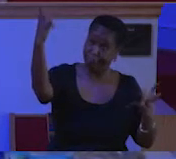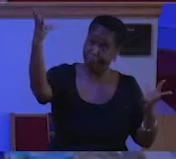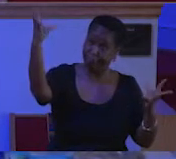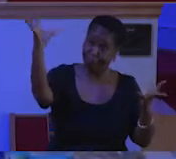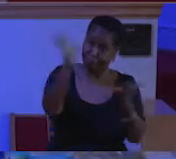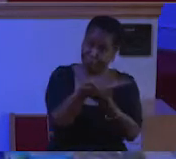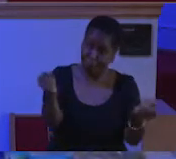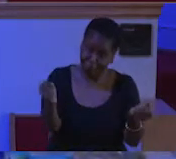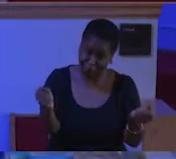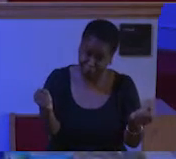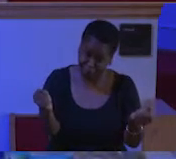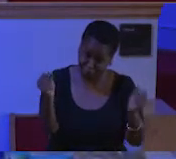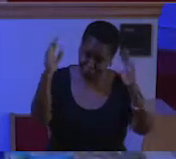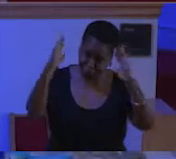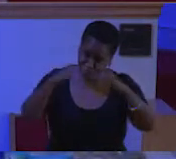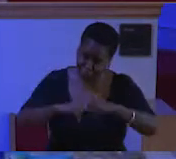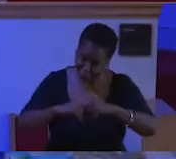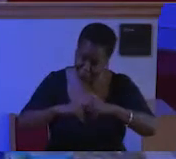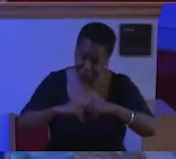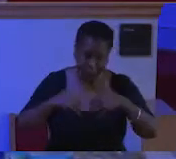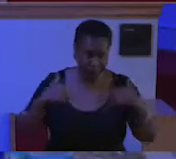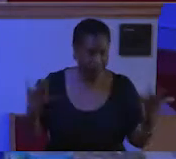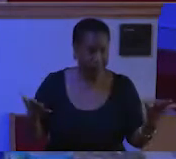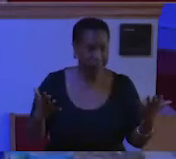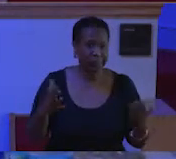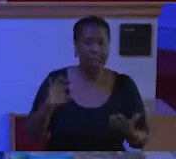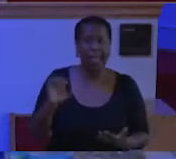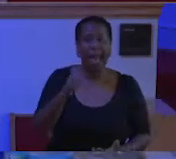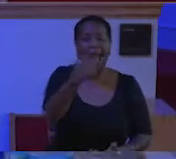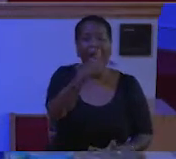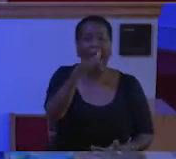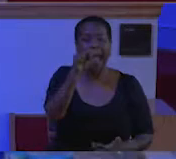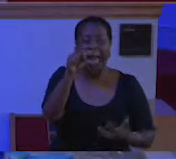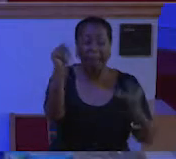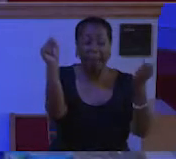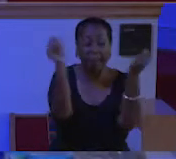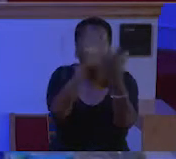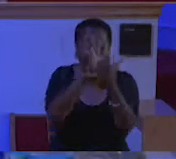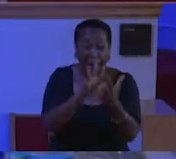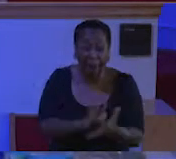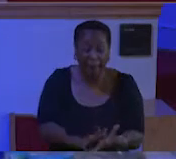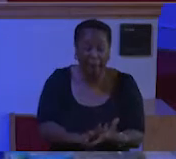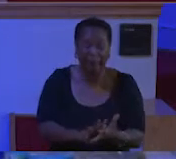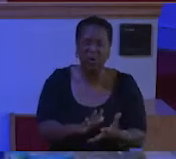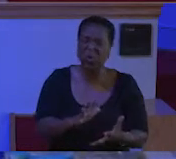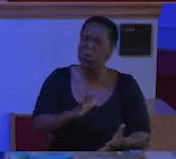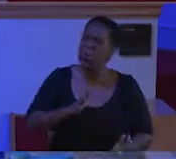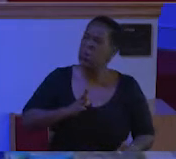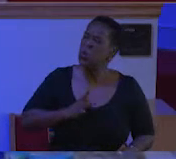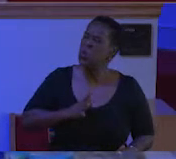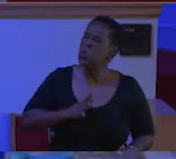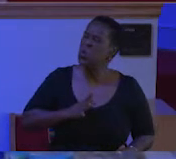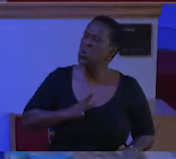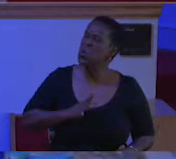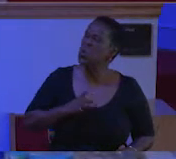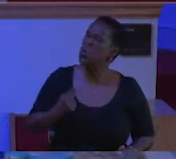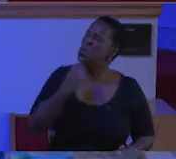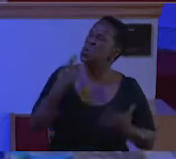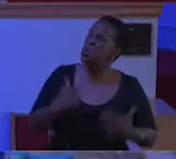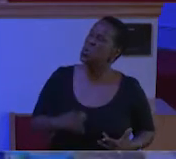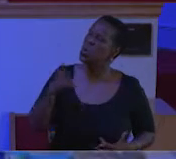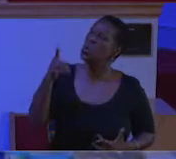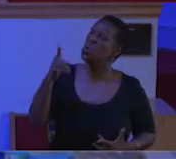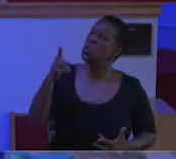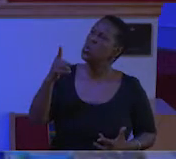shattered. Shattered like broken glass that have fallen from tables. It